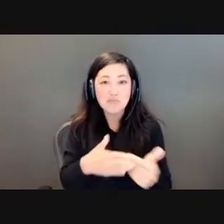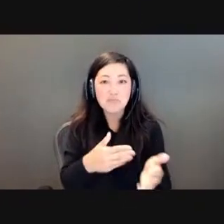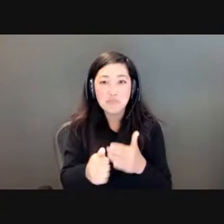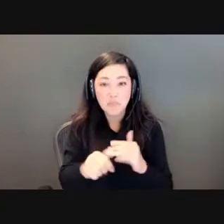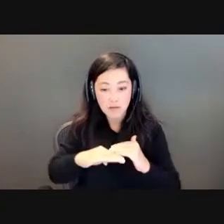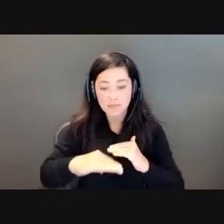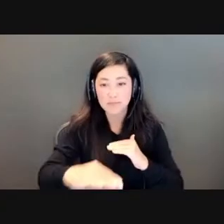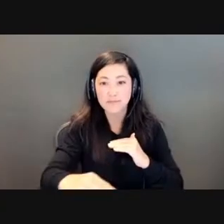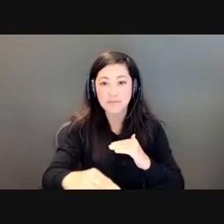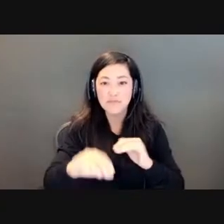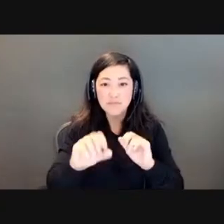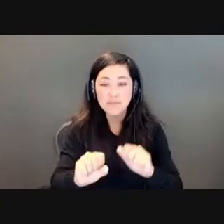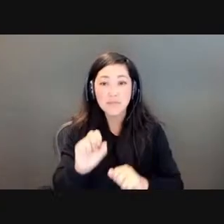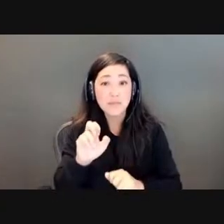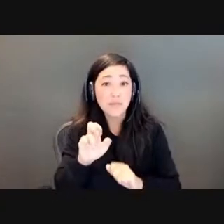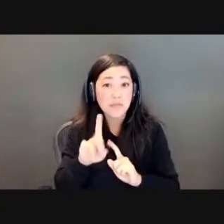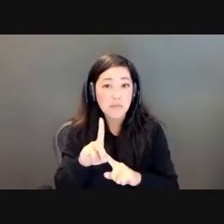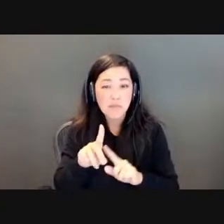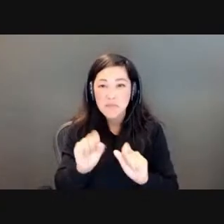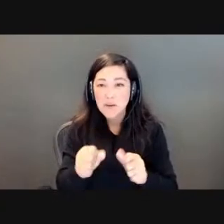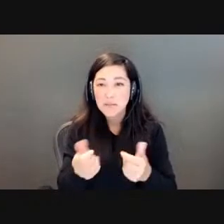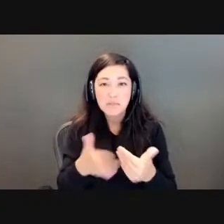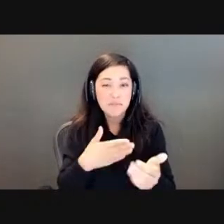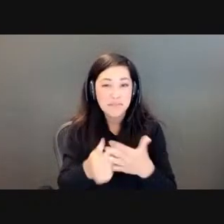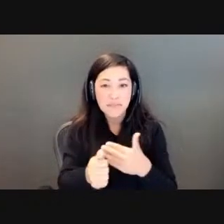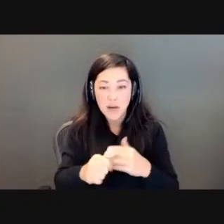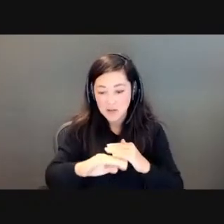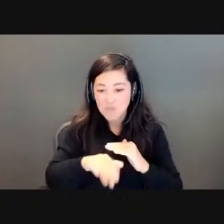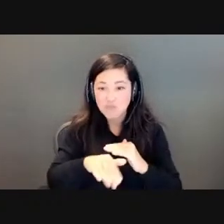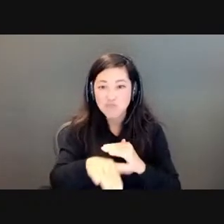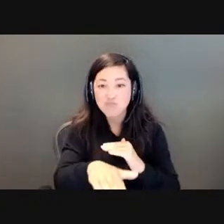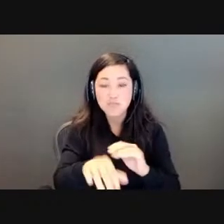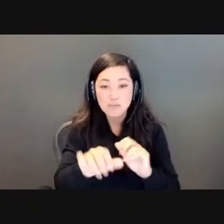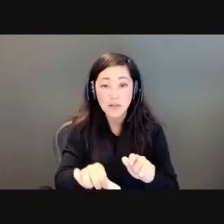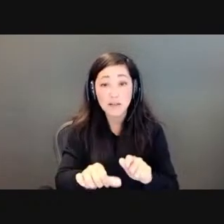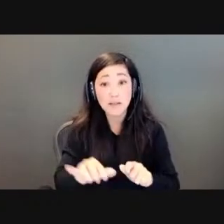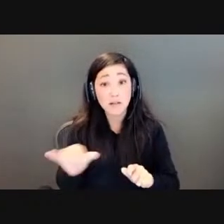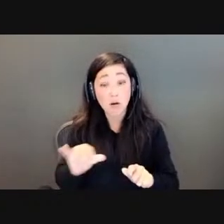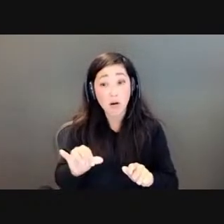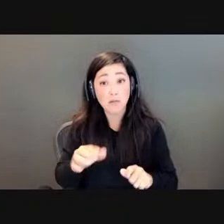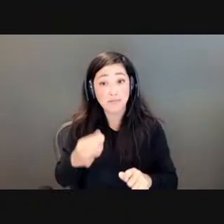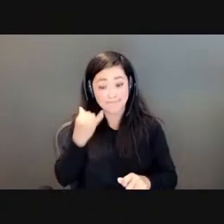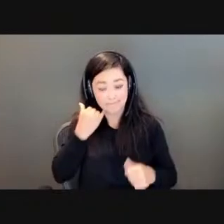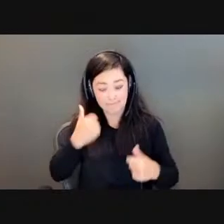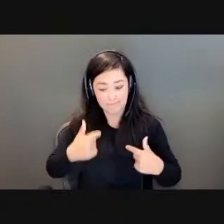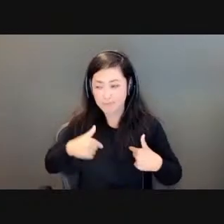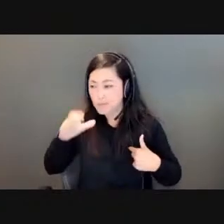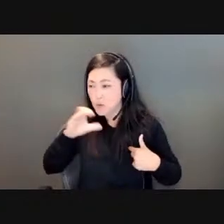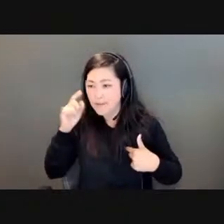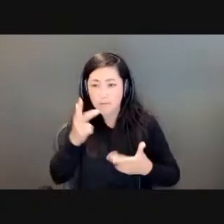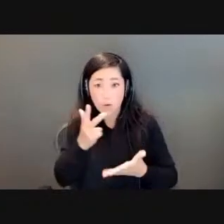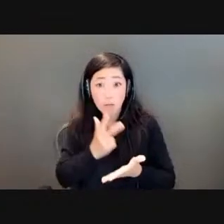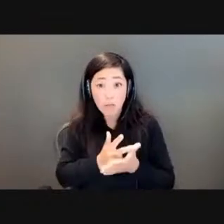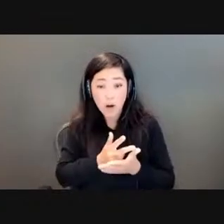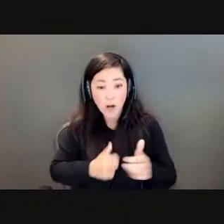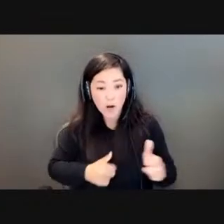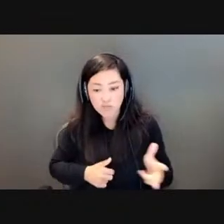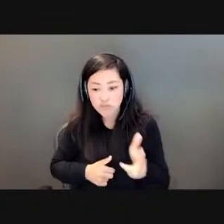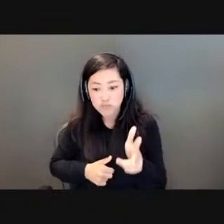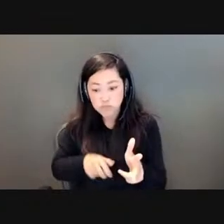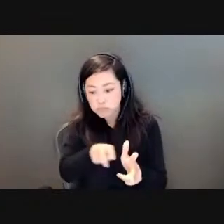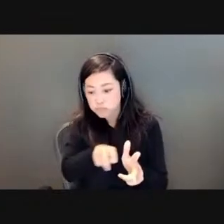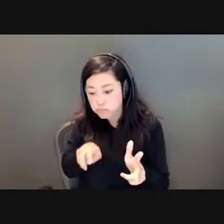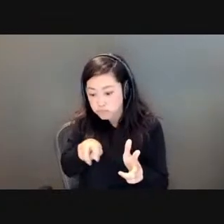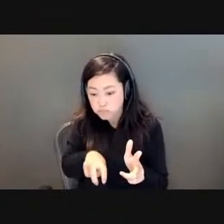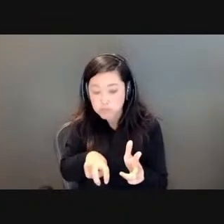or wherever I need to go. And it doesn't take up a lot of space. I only need the width of my wheelchair beside me to park